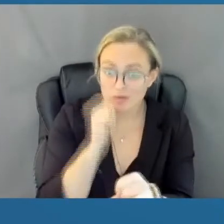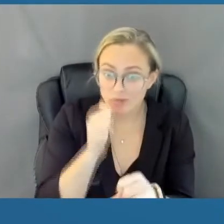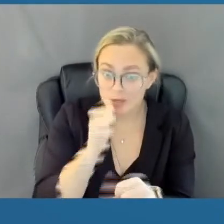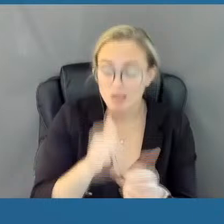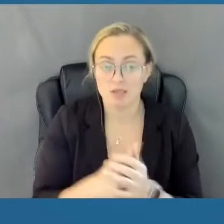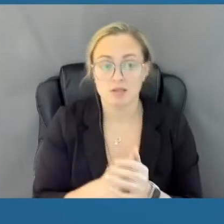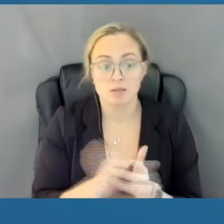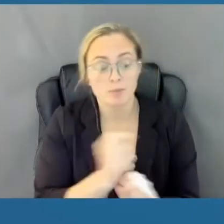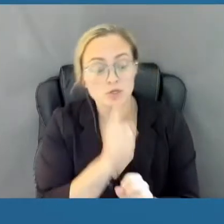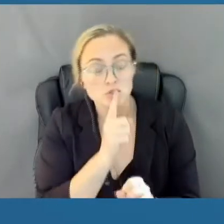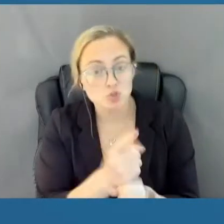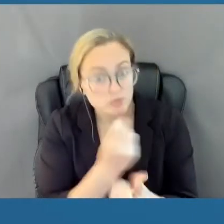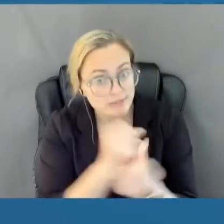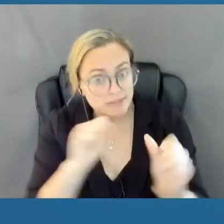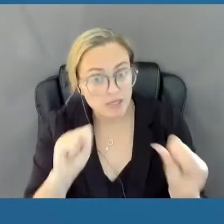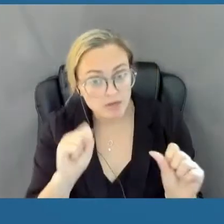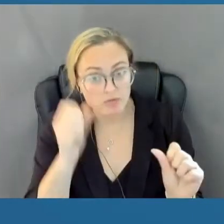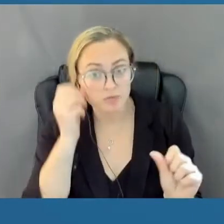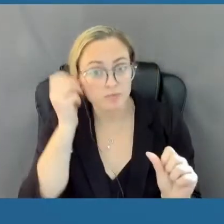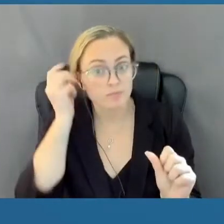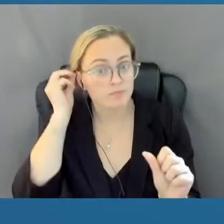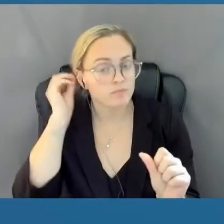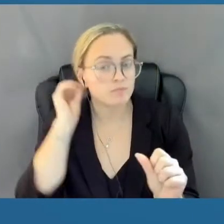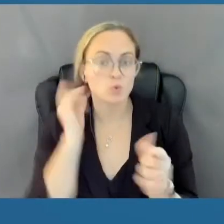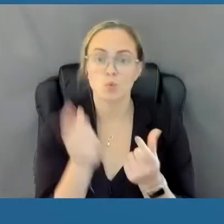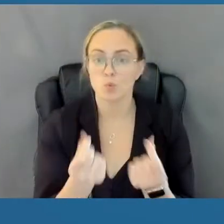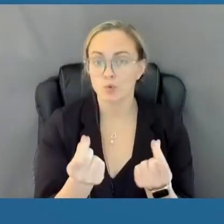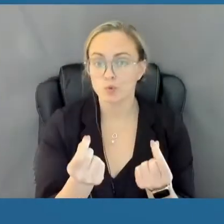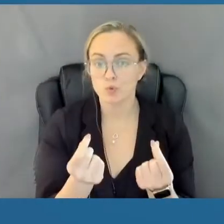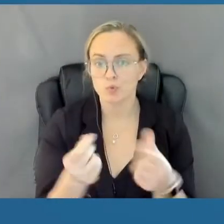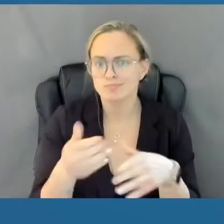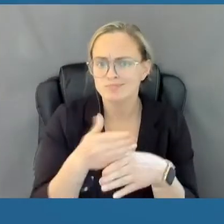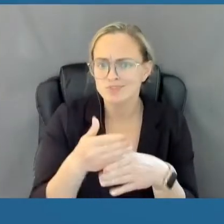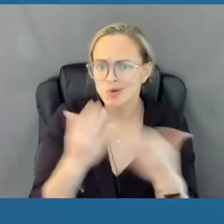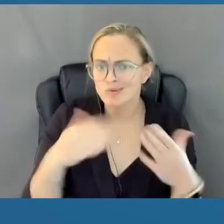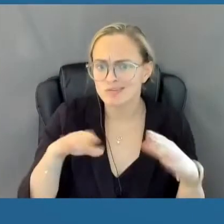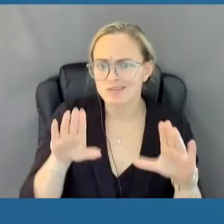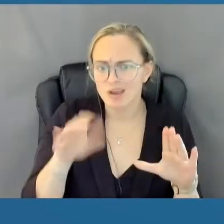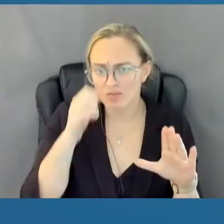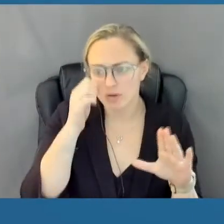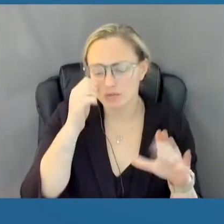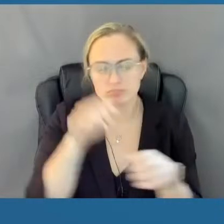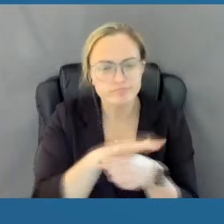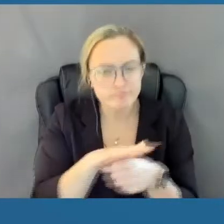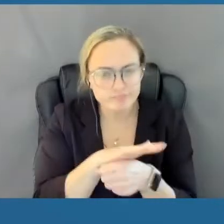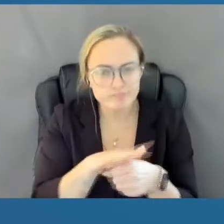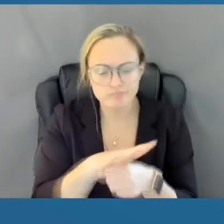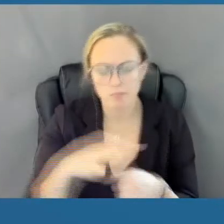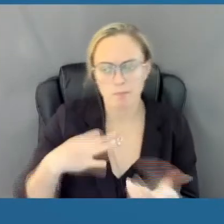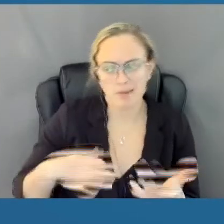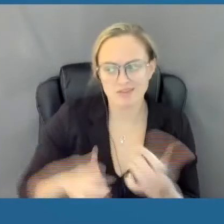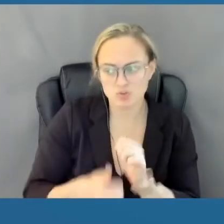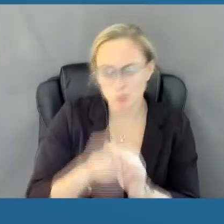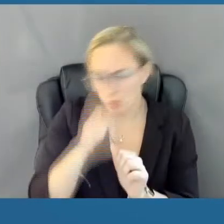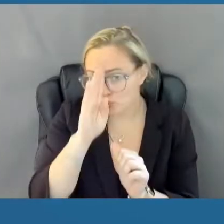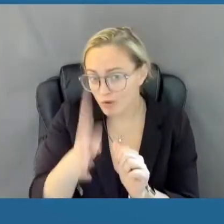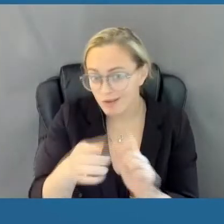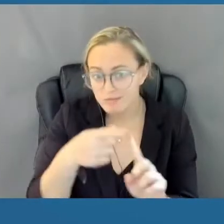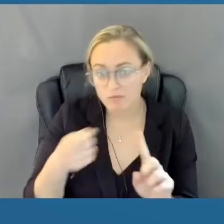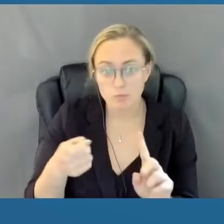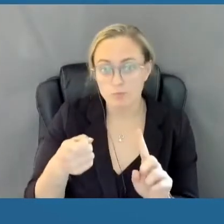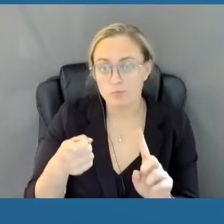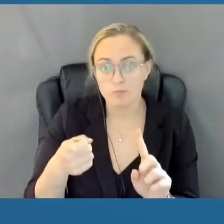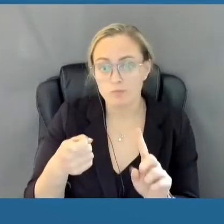making sure that they're safe. So what you have to do is have some shared sacrifice, but this region is the one that benefits most directly by having